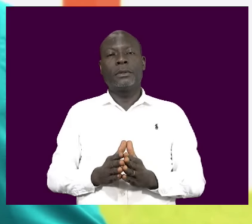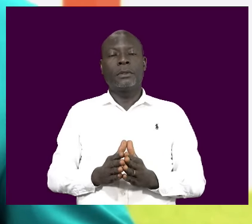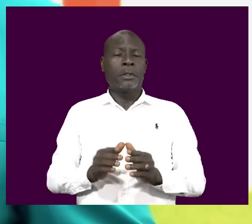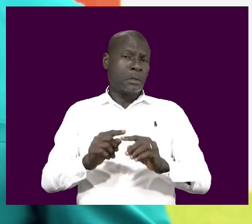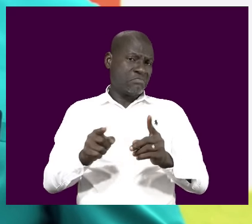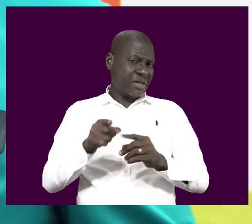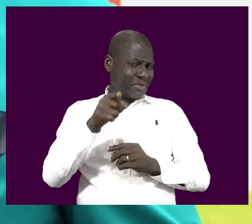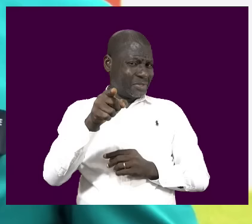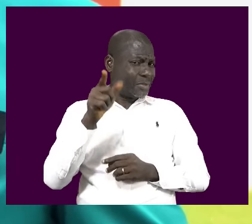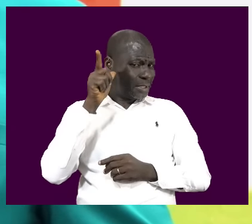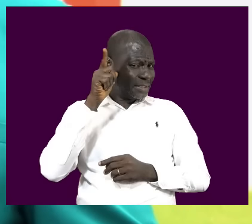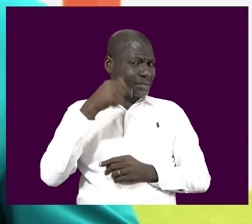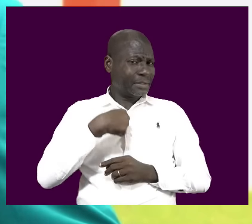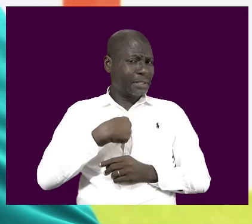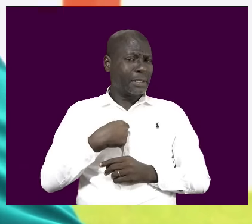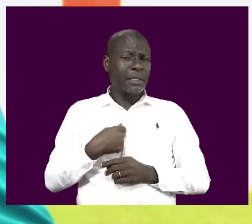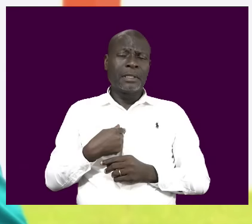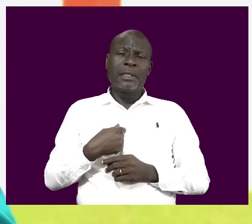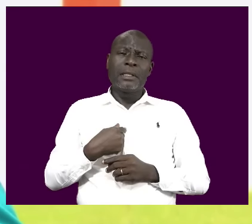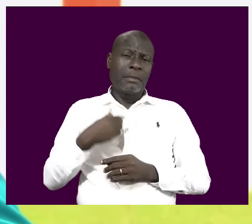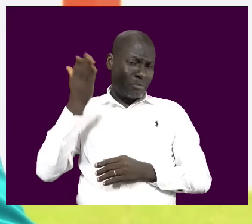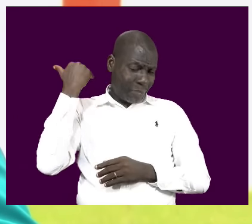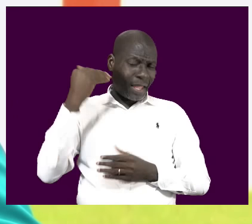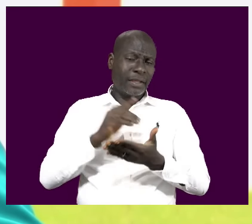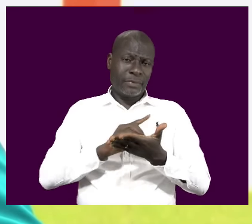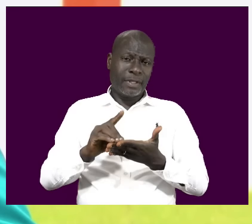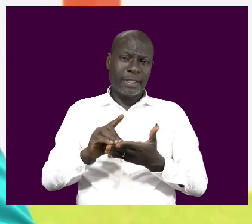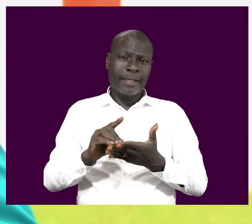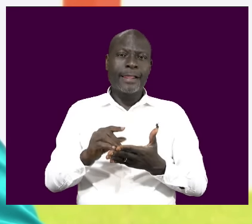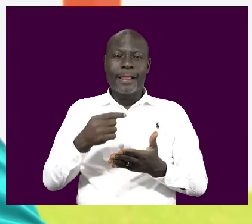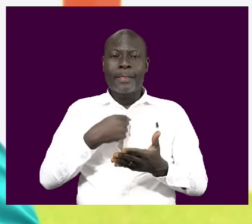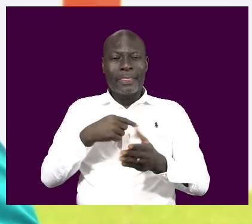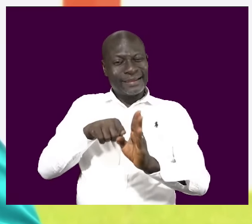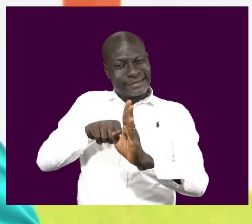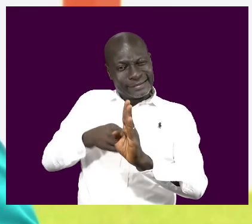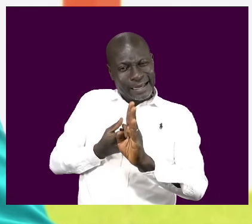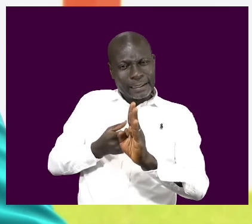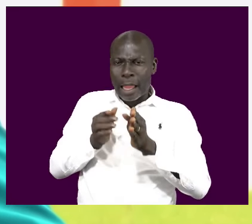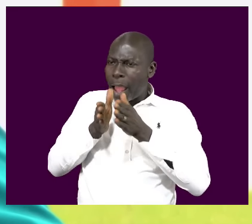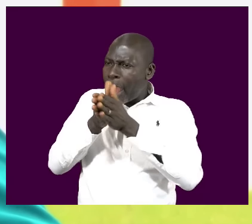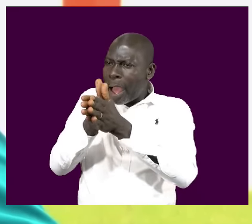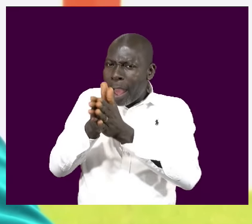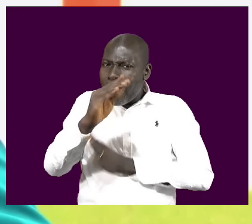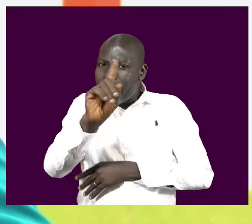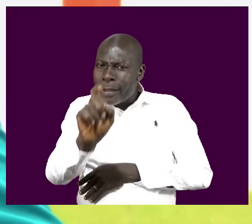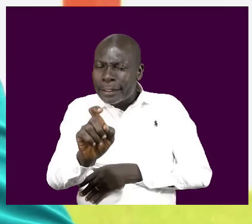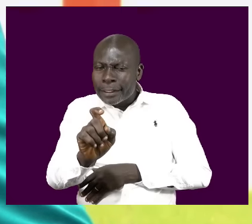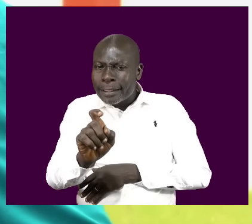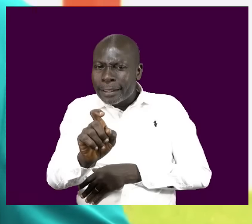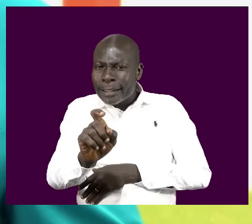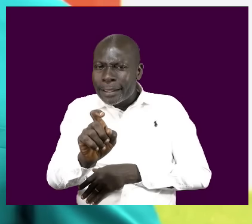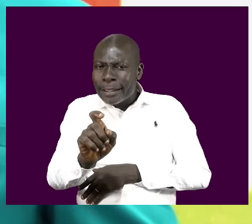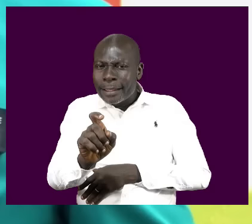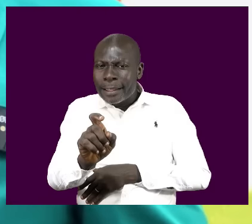wa utie ye no na wo kye etwa mu no me sha sesa ye bisa asembisa bi na ya